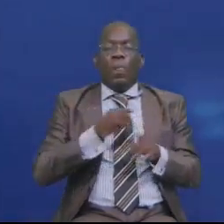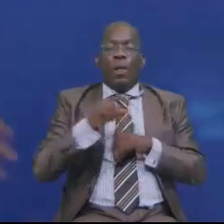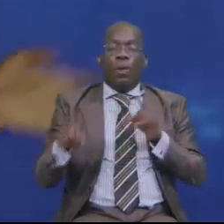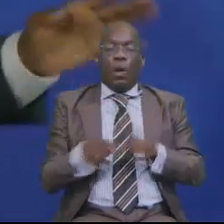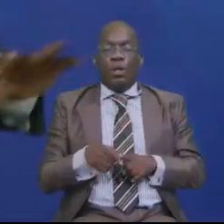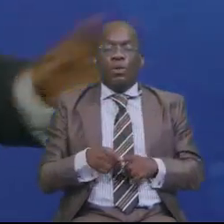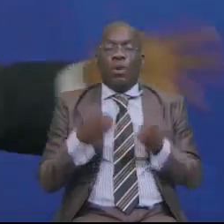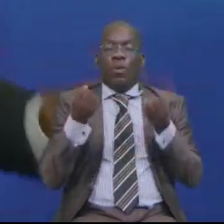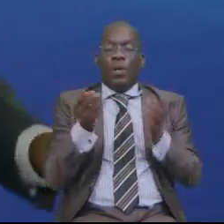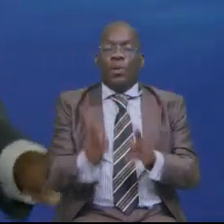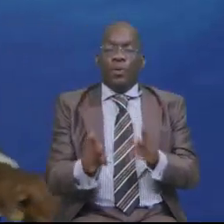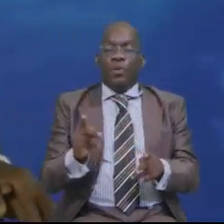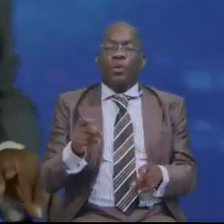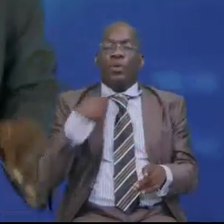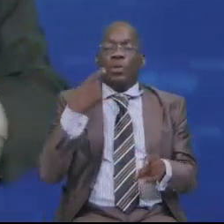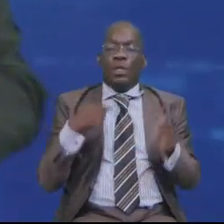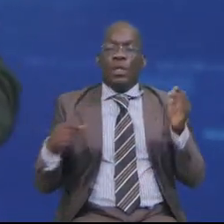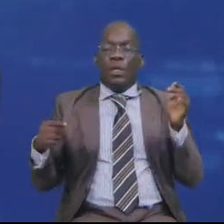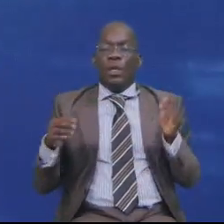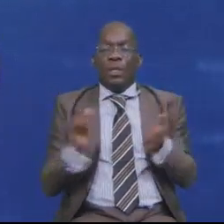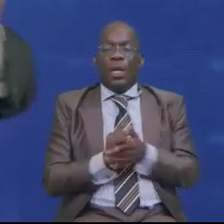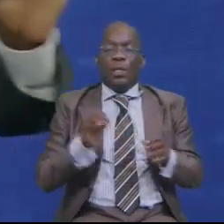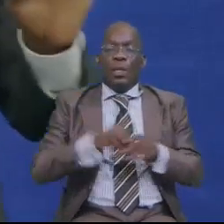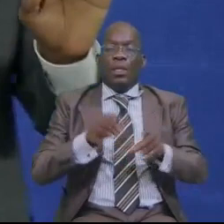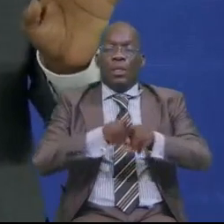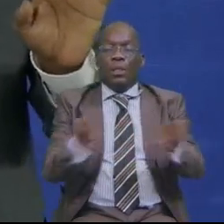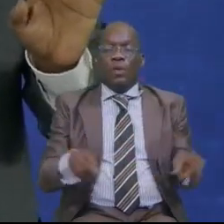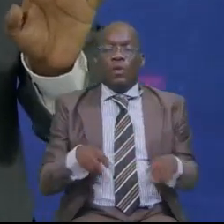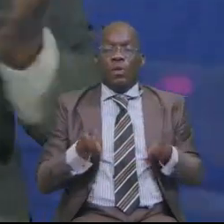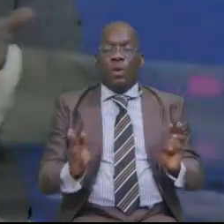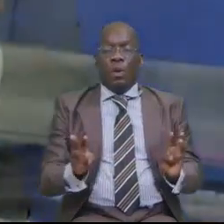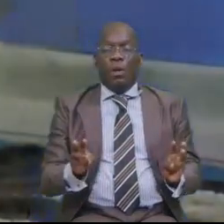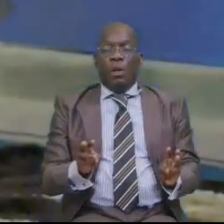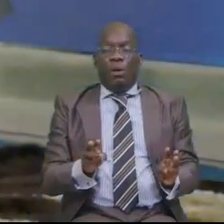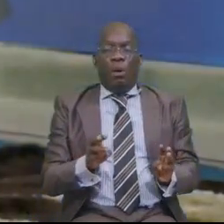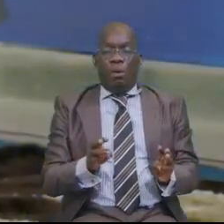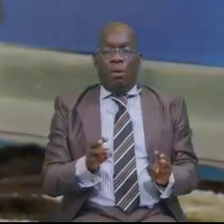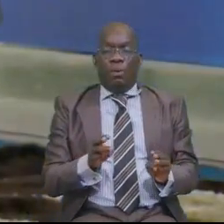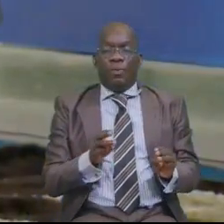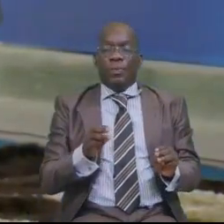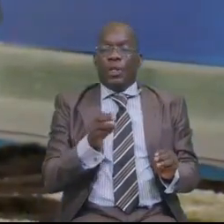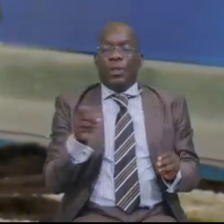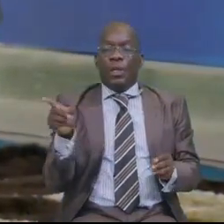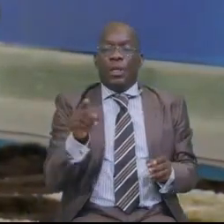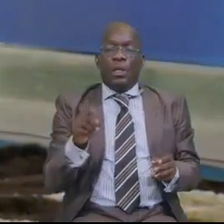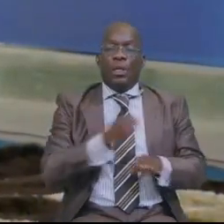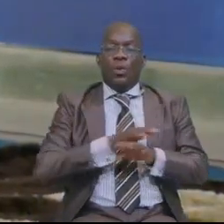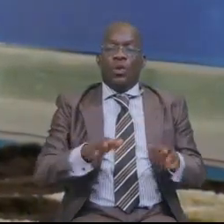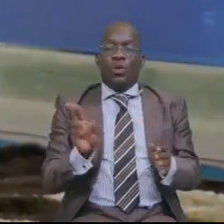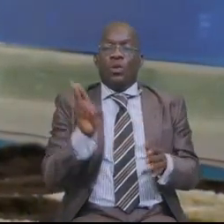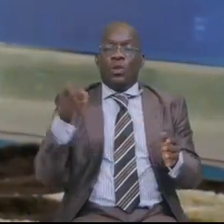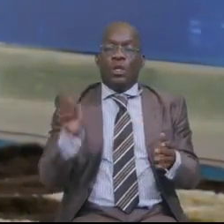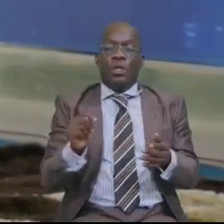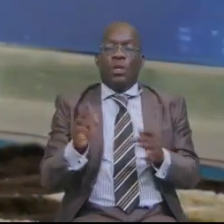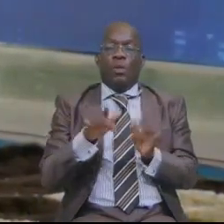say that in different ways, and they don't appeal to the Bible, they appeal to the